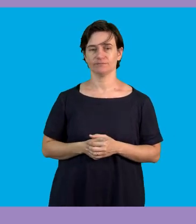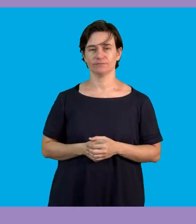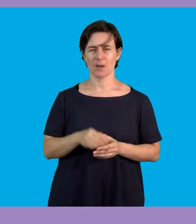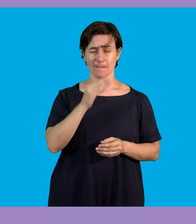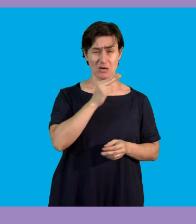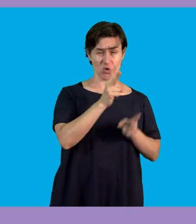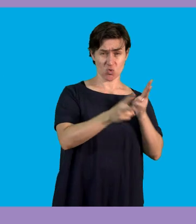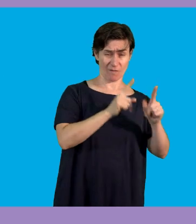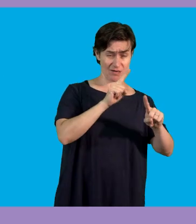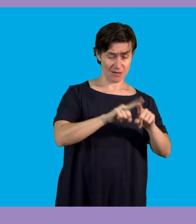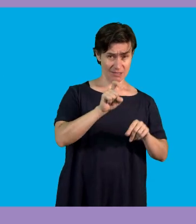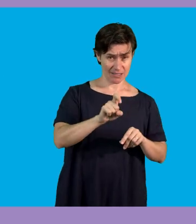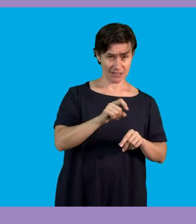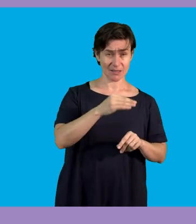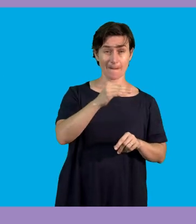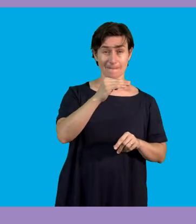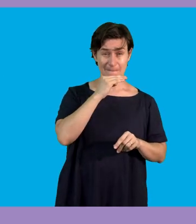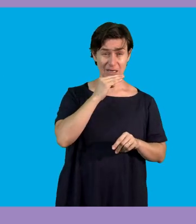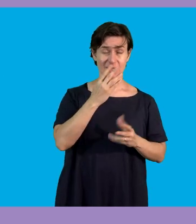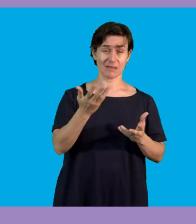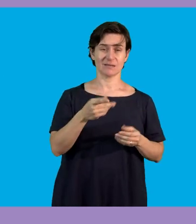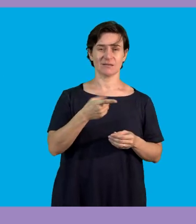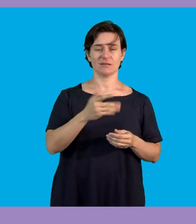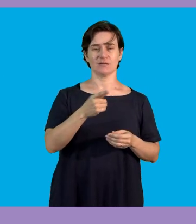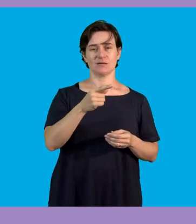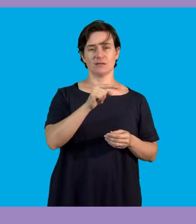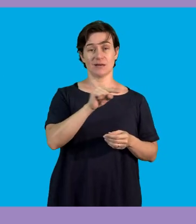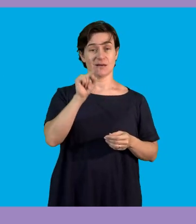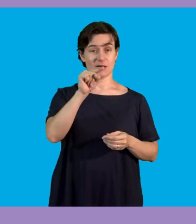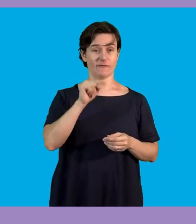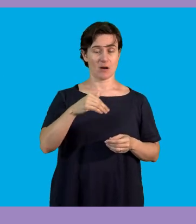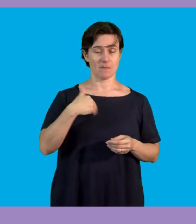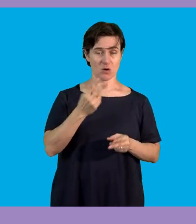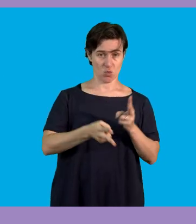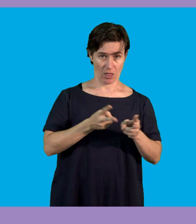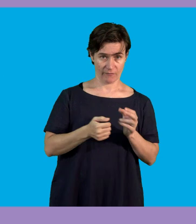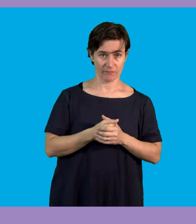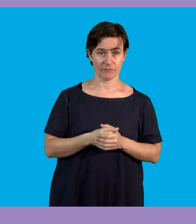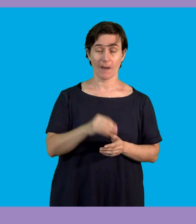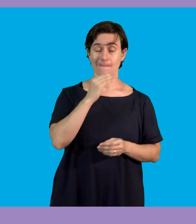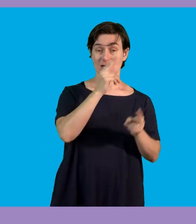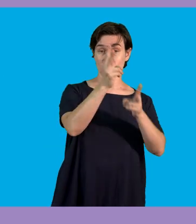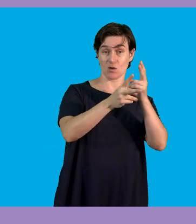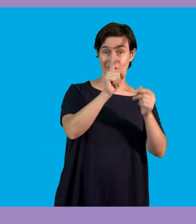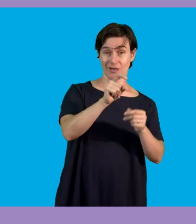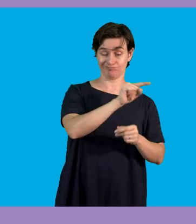inverse of 12 is 1/12, and so it would be 12x